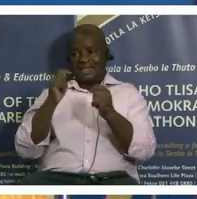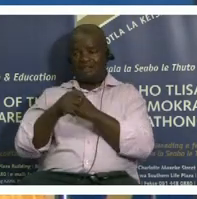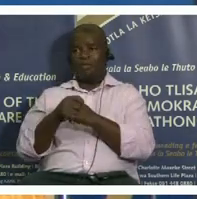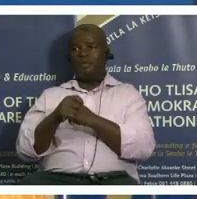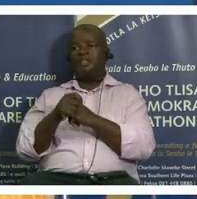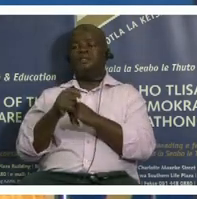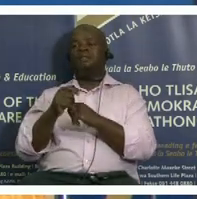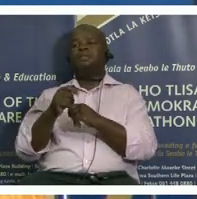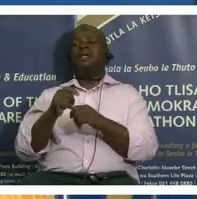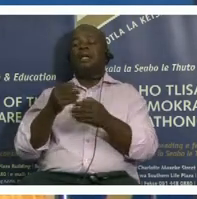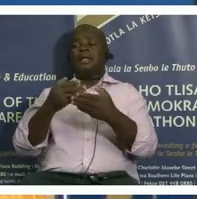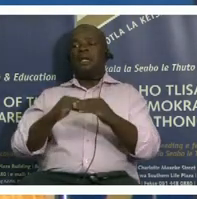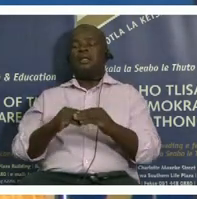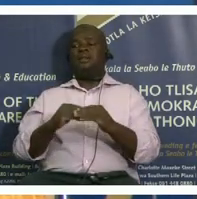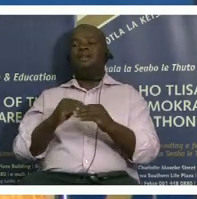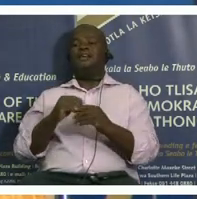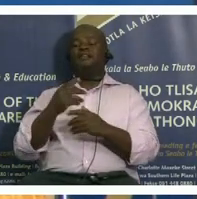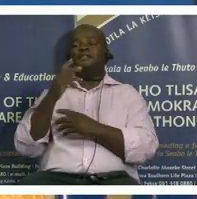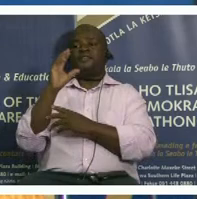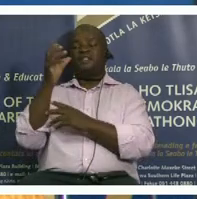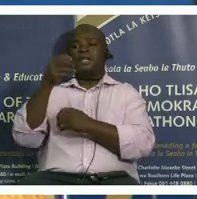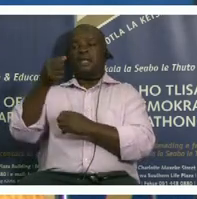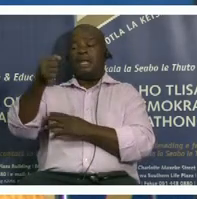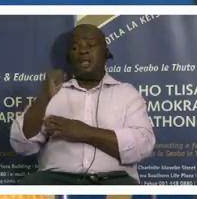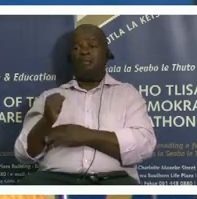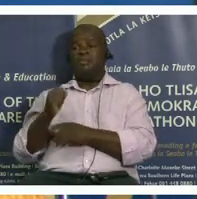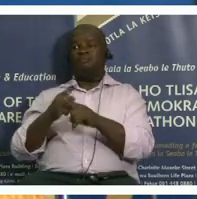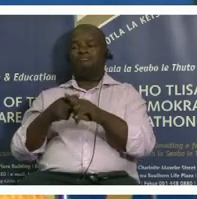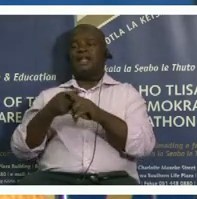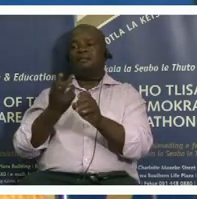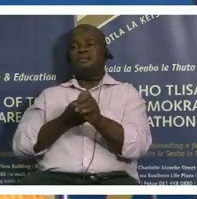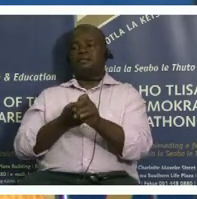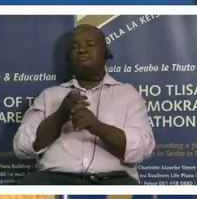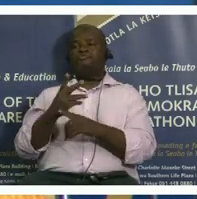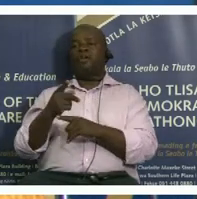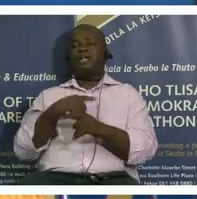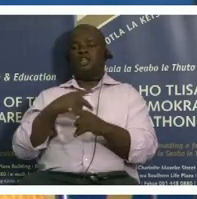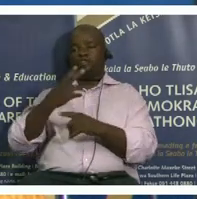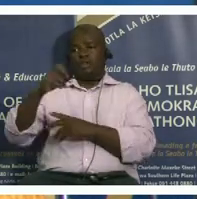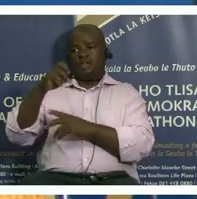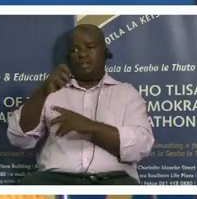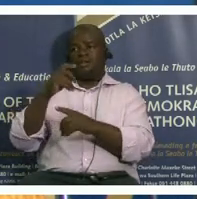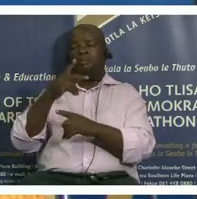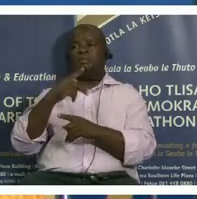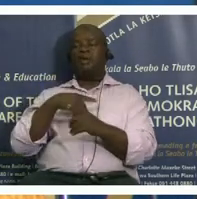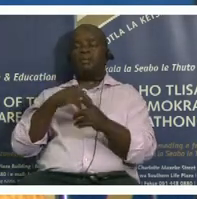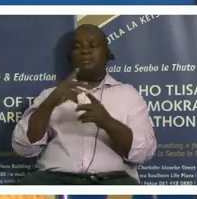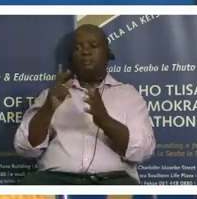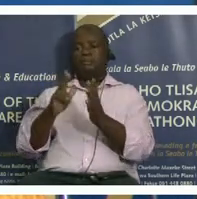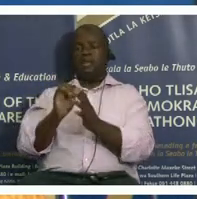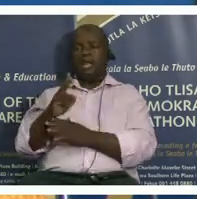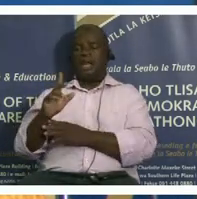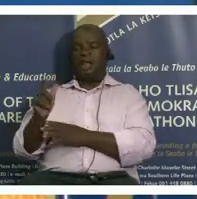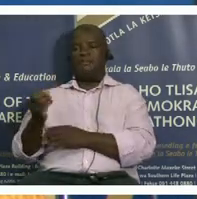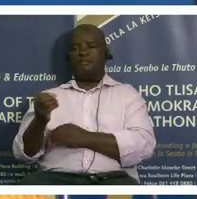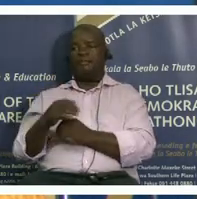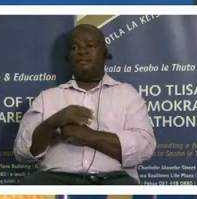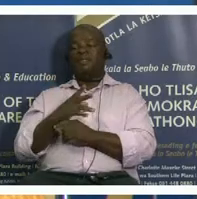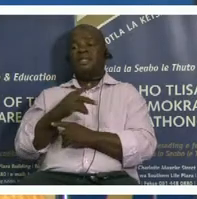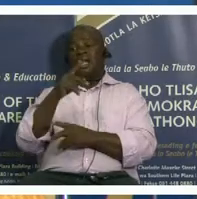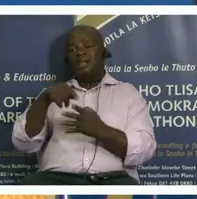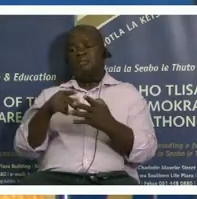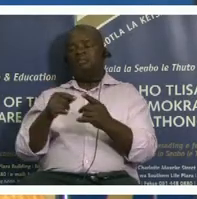and the Free State Gambling and Liquor Tourism Authority Amendment Bill, that will advance the economic